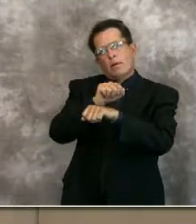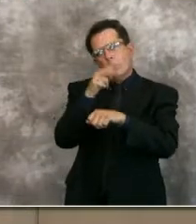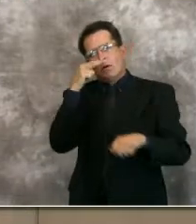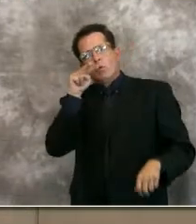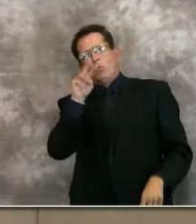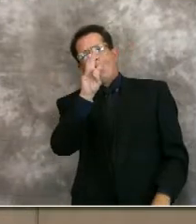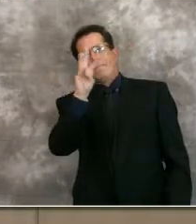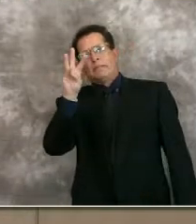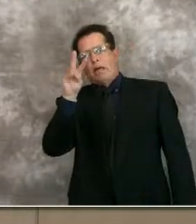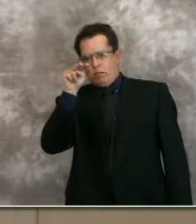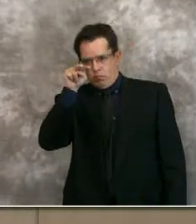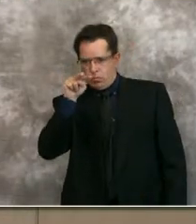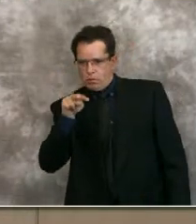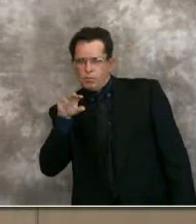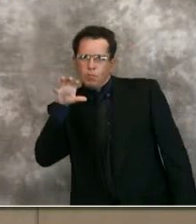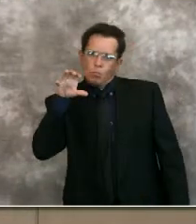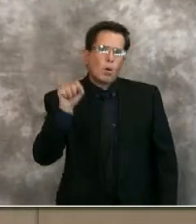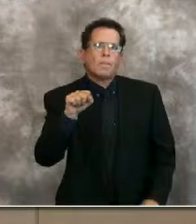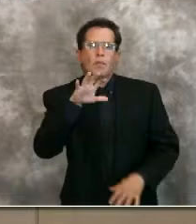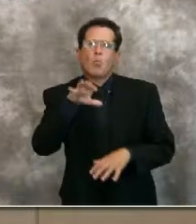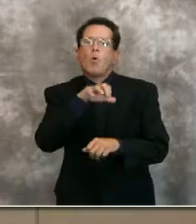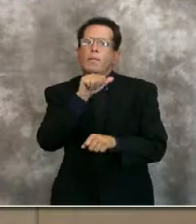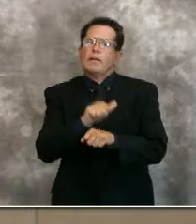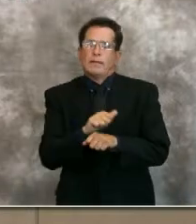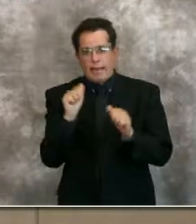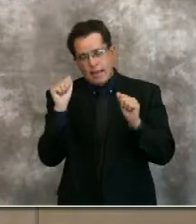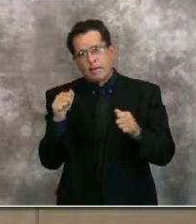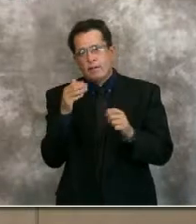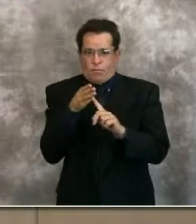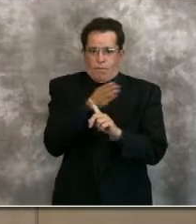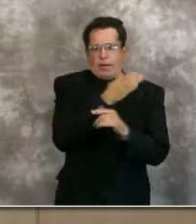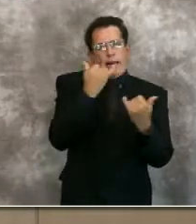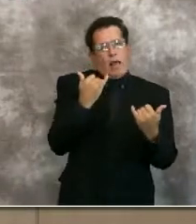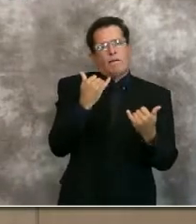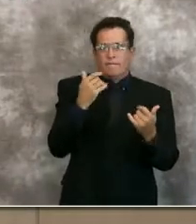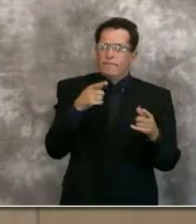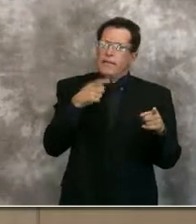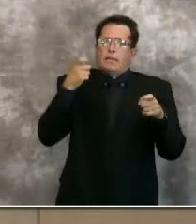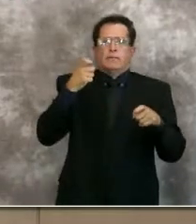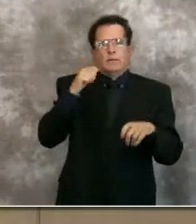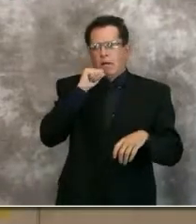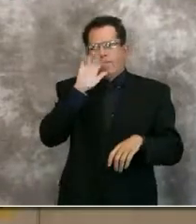for people to get an appointment earlier than the 5 to 7 days.